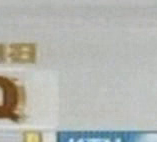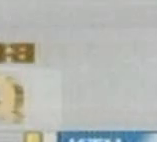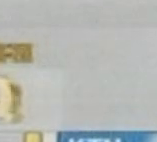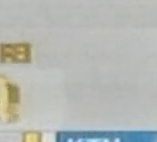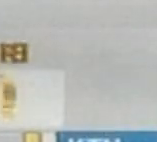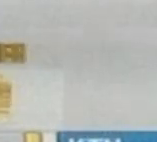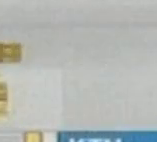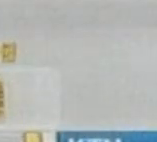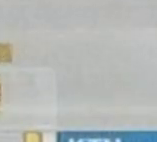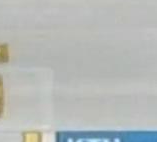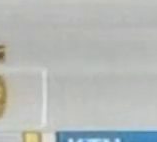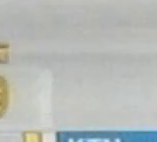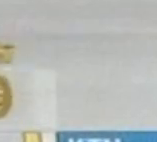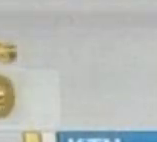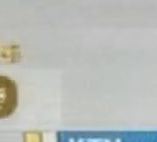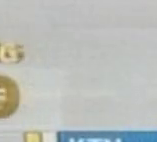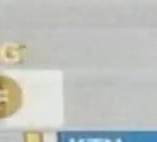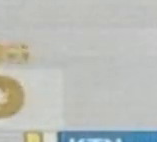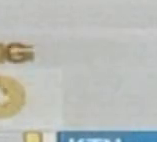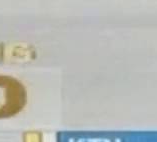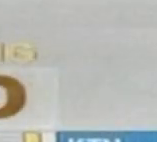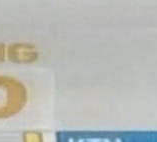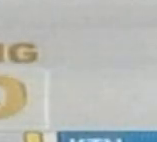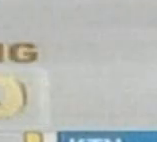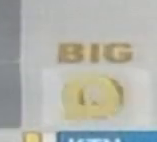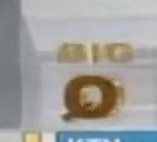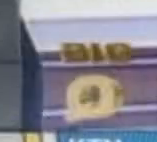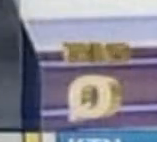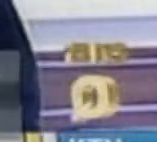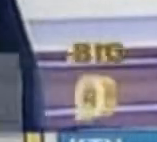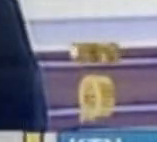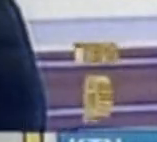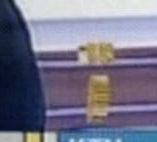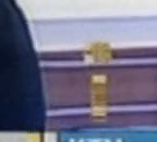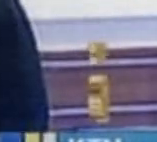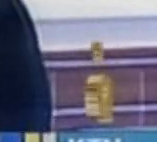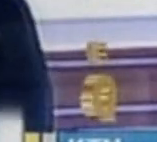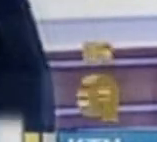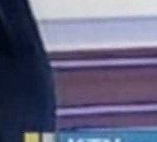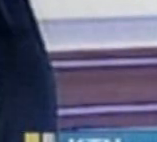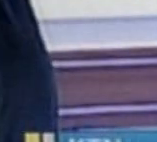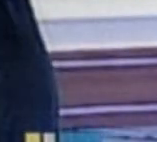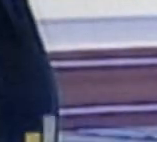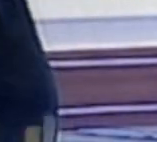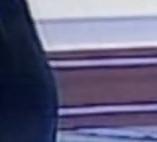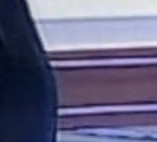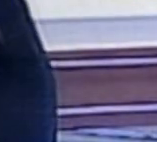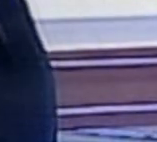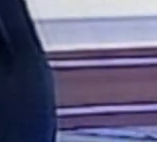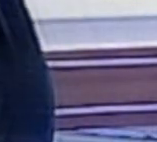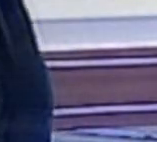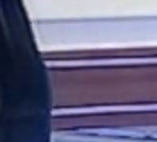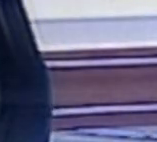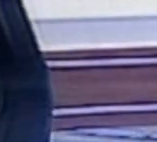hard-working and a great performer. Those people who want to impeach should channel their energy to develop this nation. Wilson, you've got some tweets, haven't you?